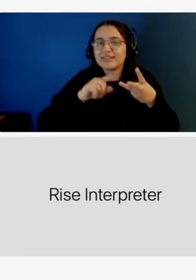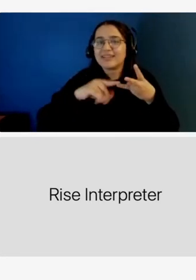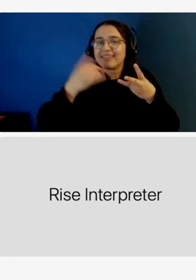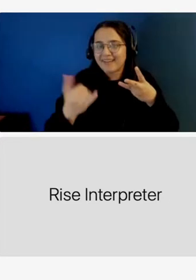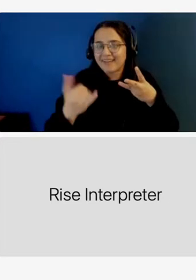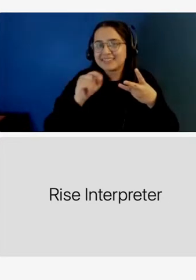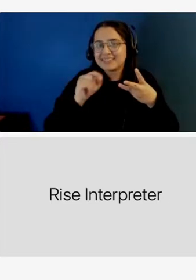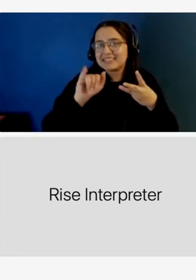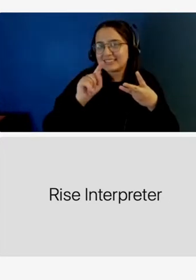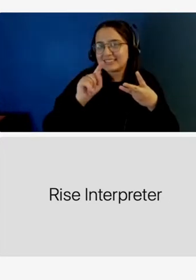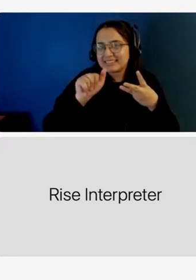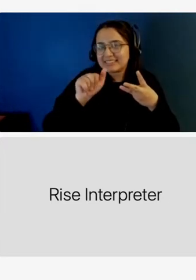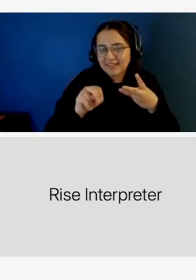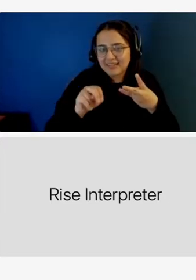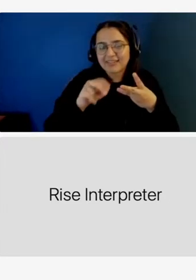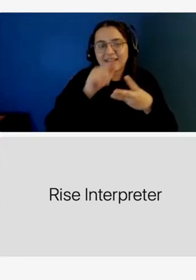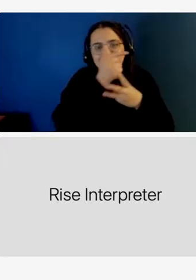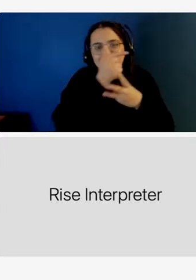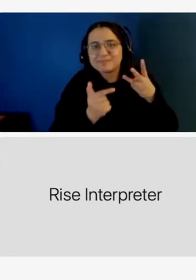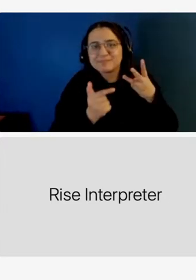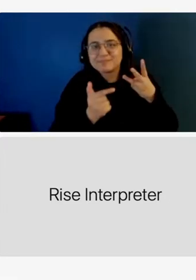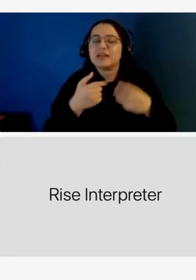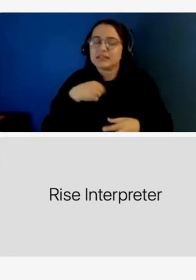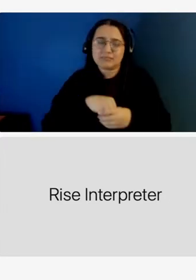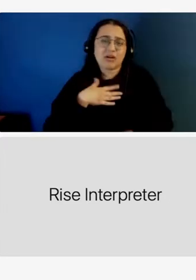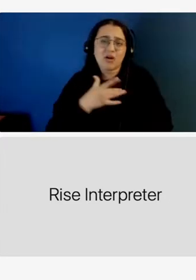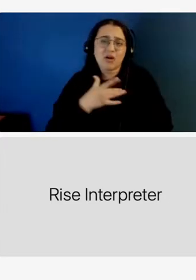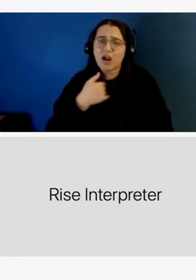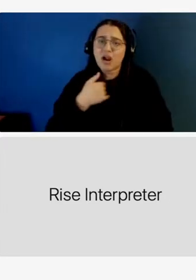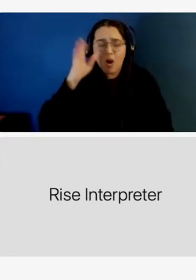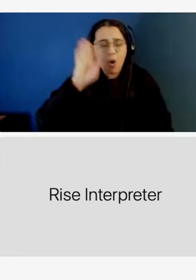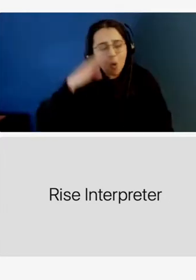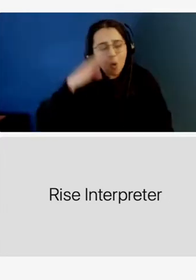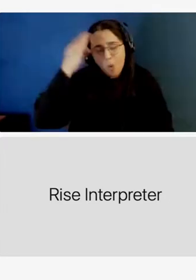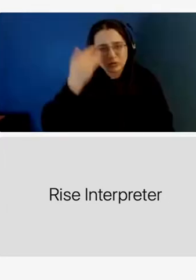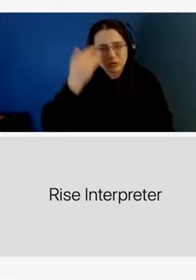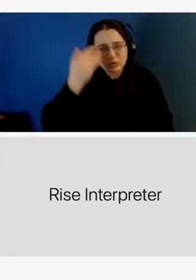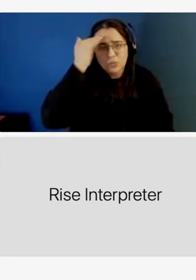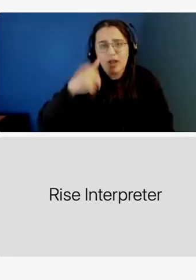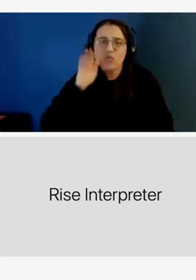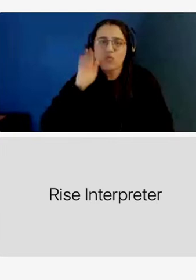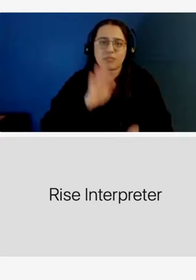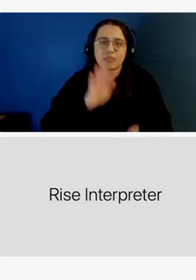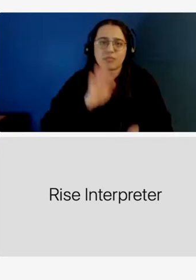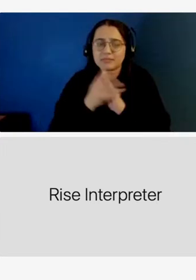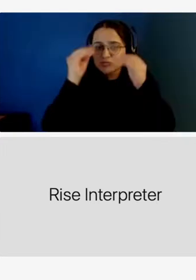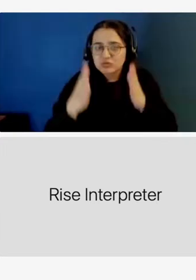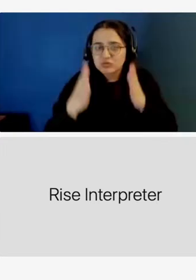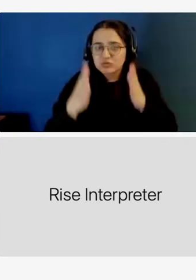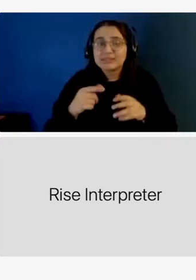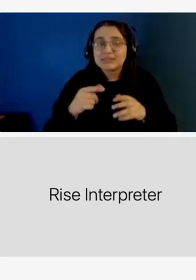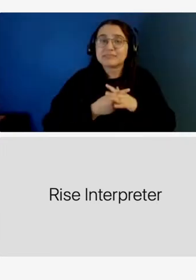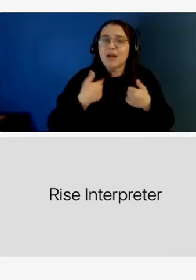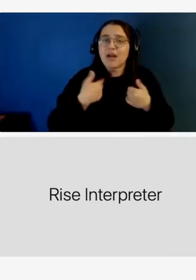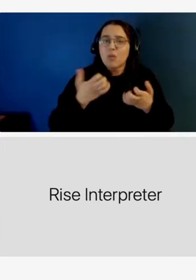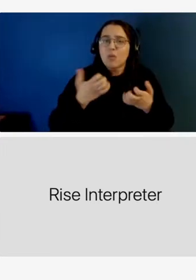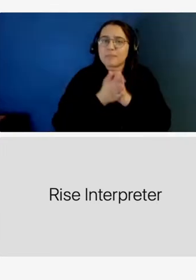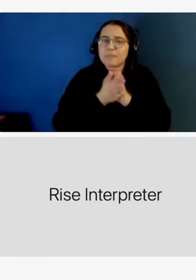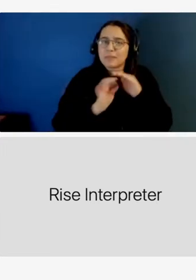wanted to be a teacher, and originally I actually wanted to be an elementary school teacher. I had some really inspirational elementary school teachers at Hooper